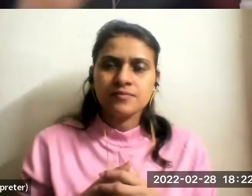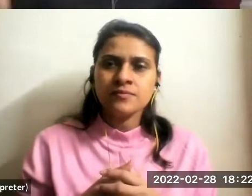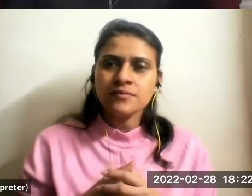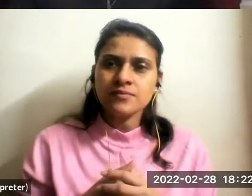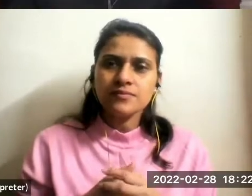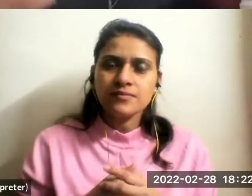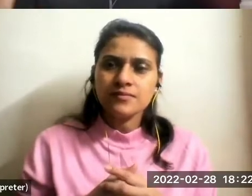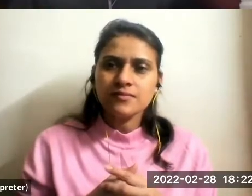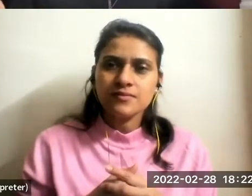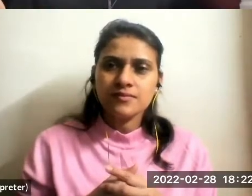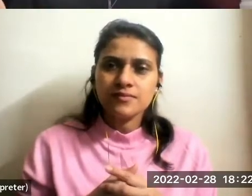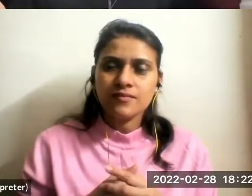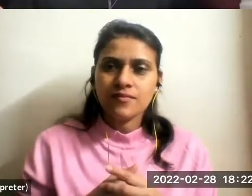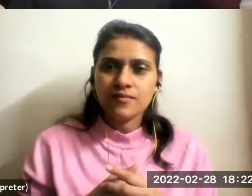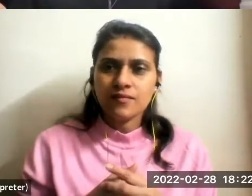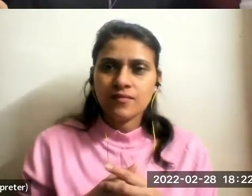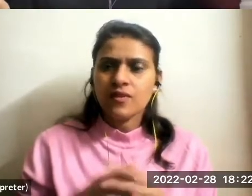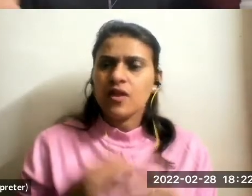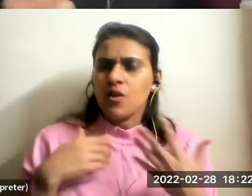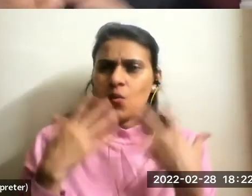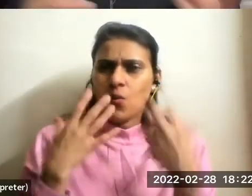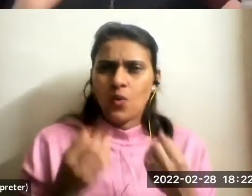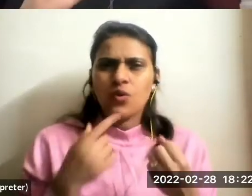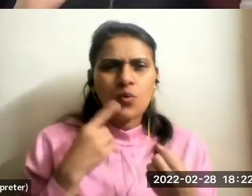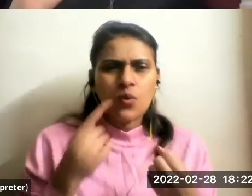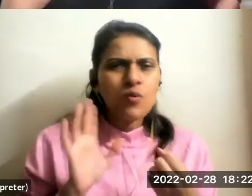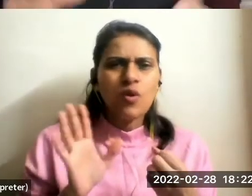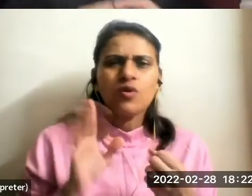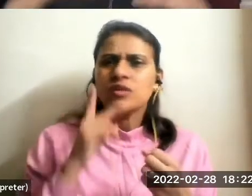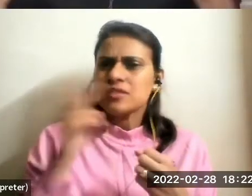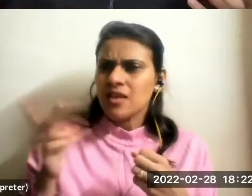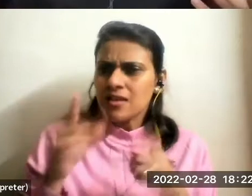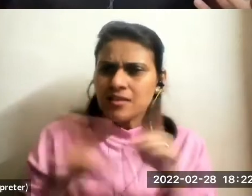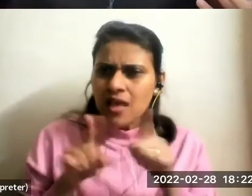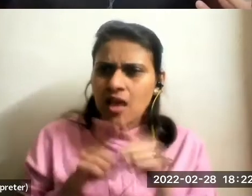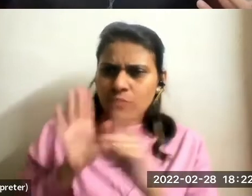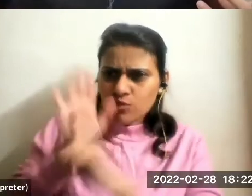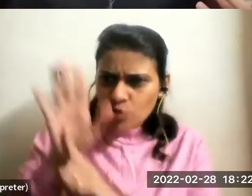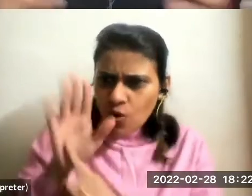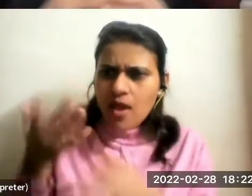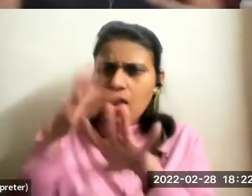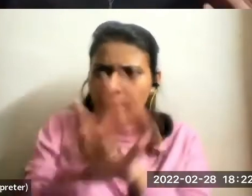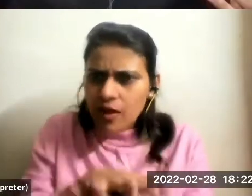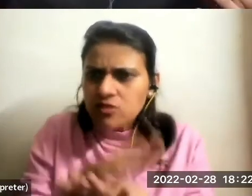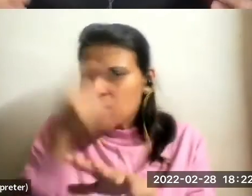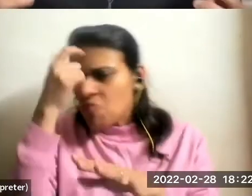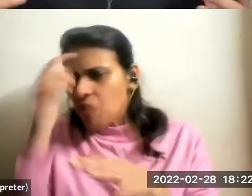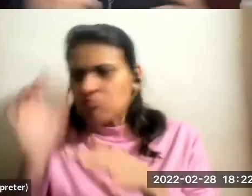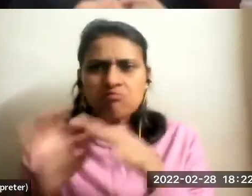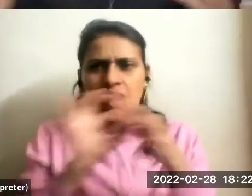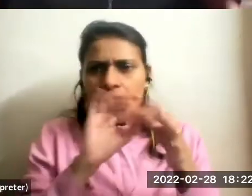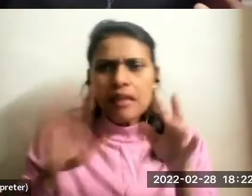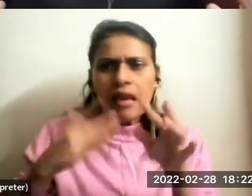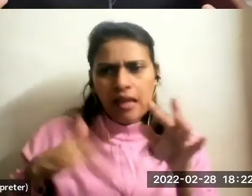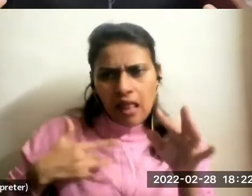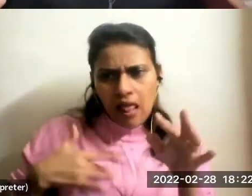There are two ways out of this. Either we can, or two ways to kind of start addressing and emerging this problem now that we've realized that